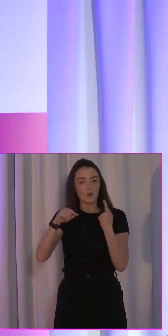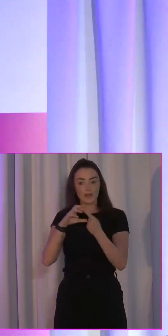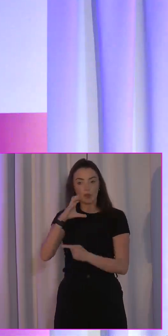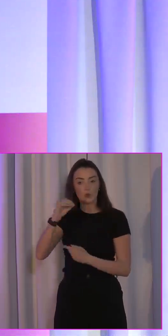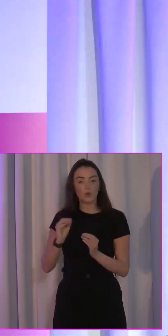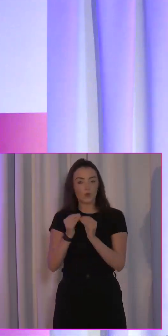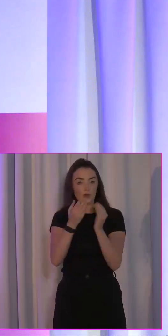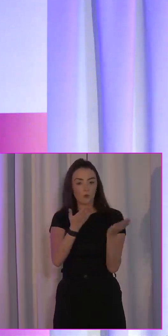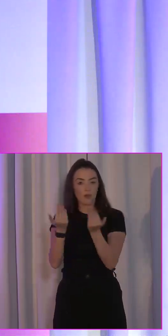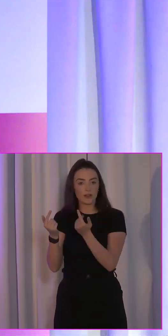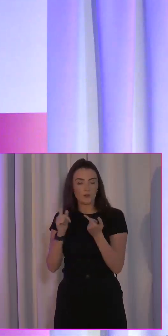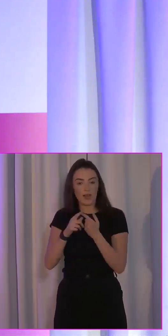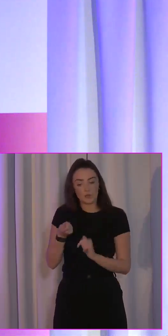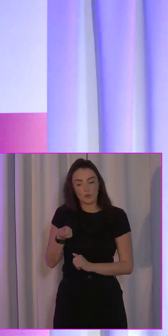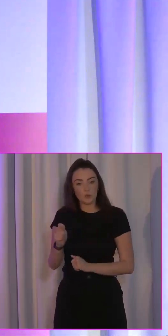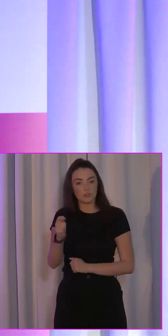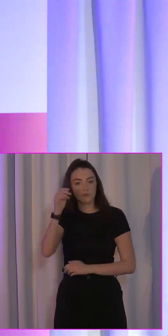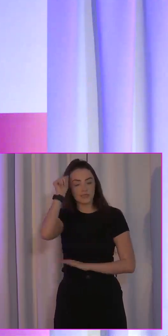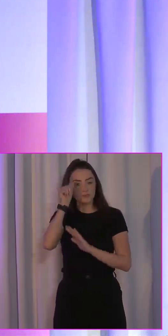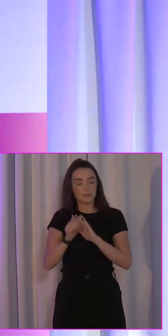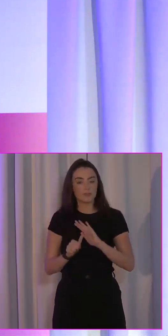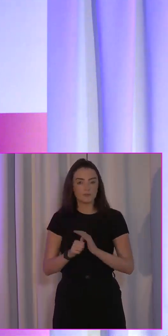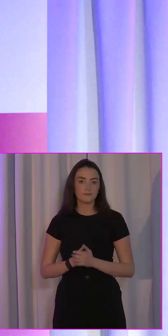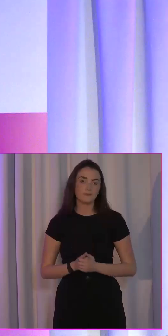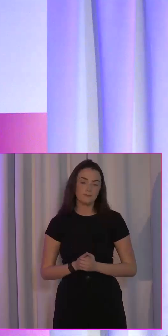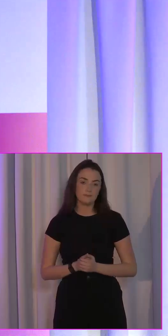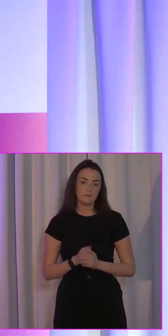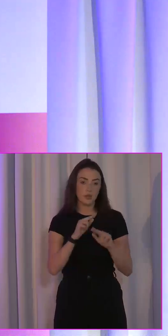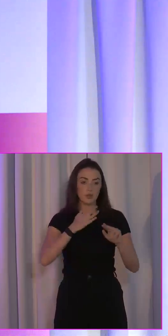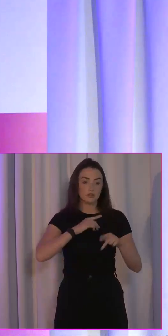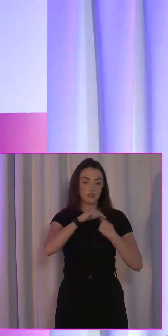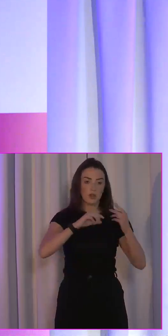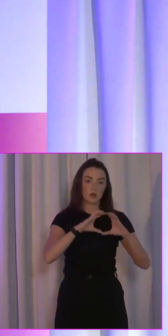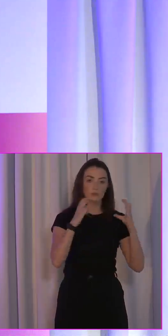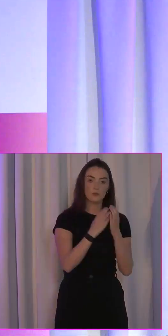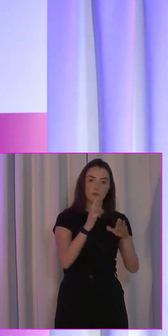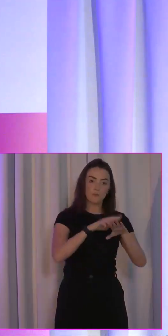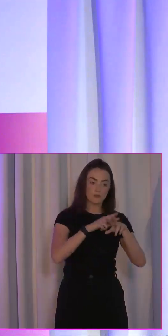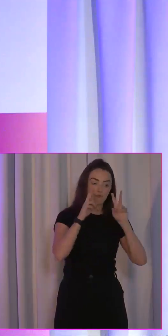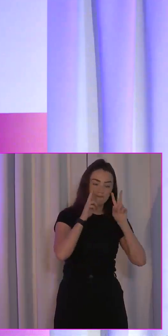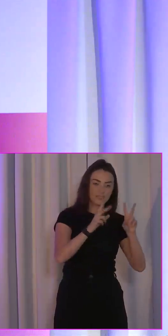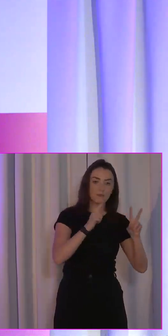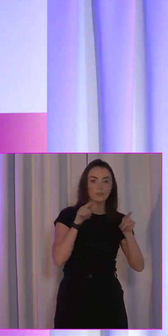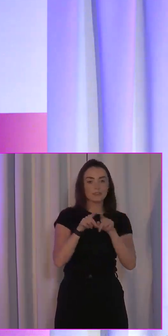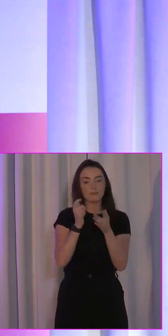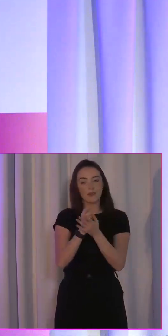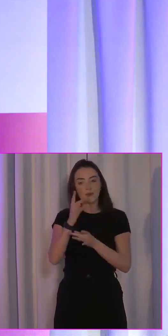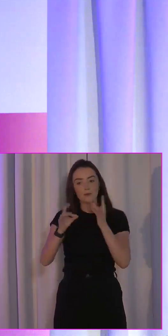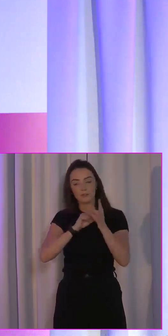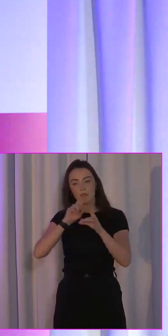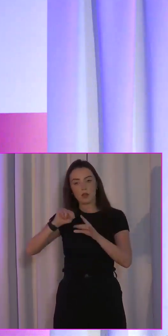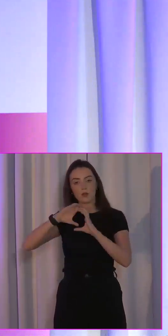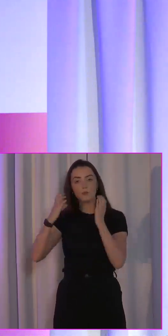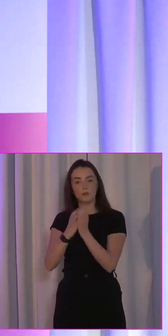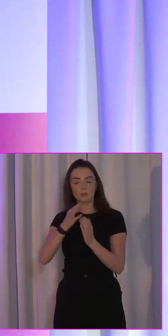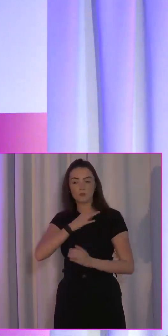a welcoming tourism experience that not only makes our communities a great place to visit, but actually makes our communities a great